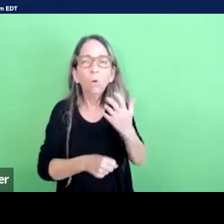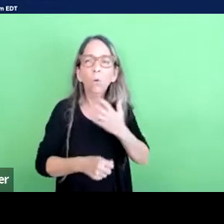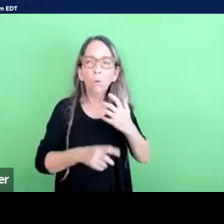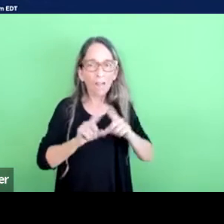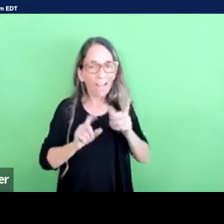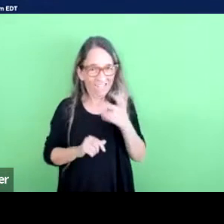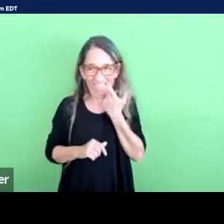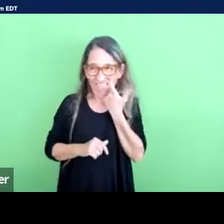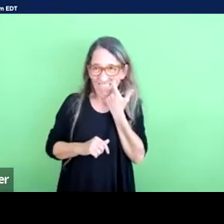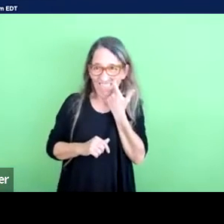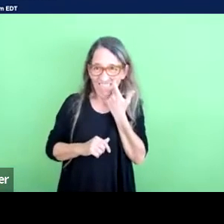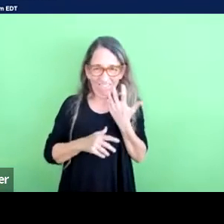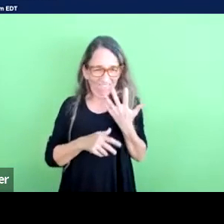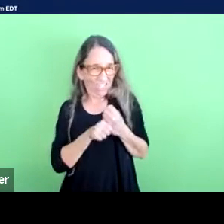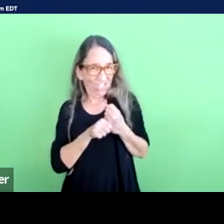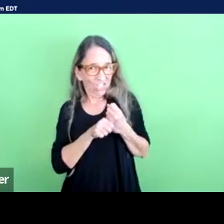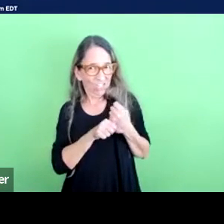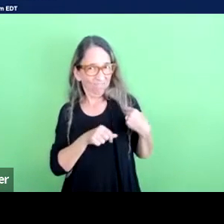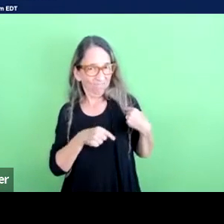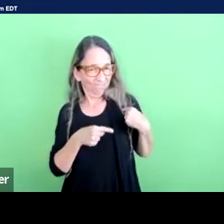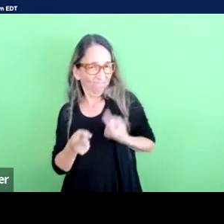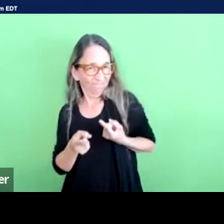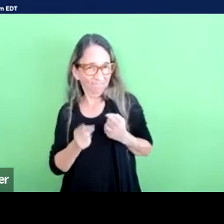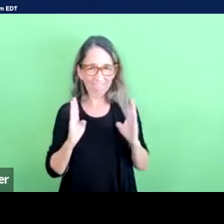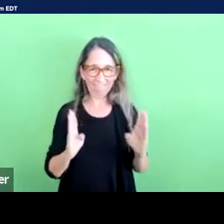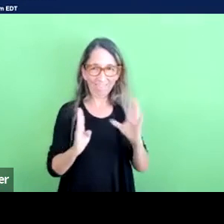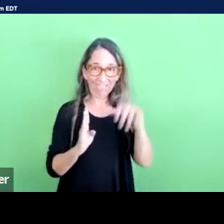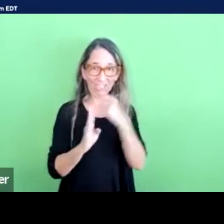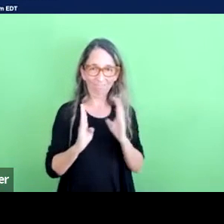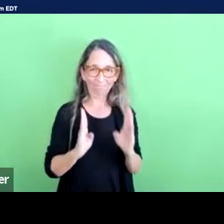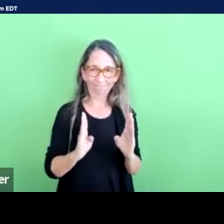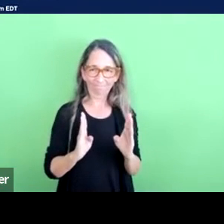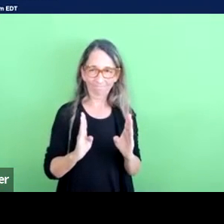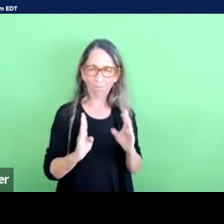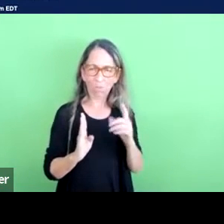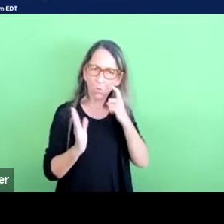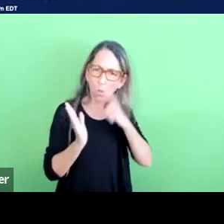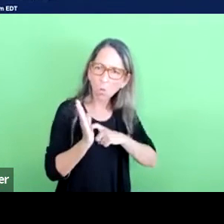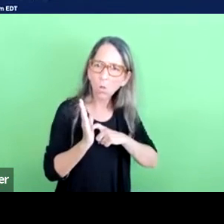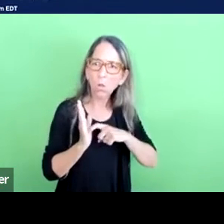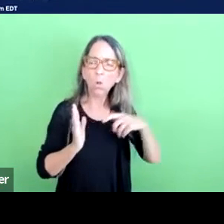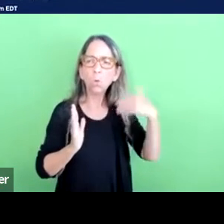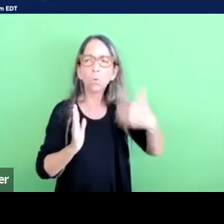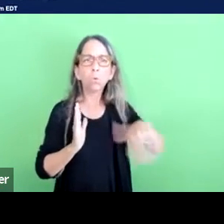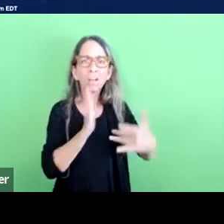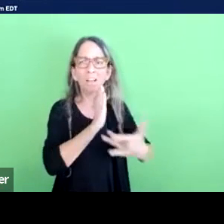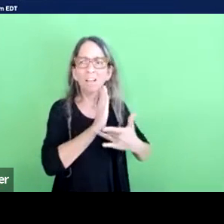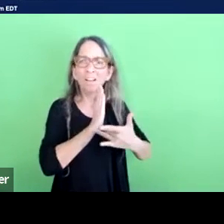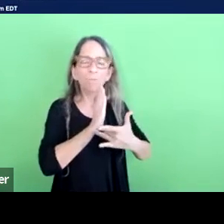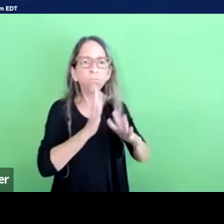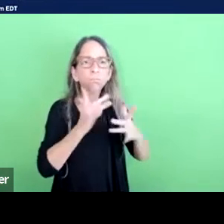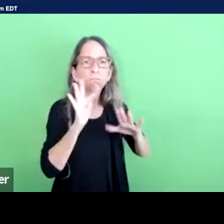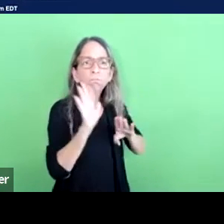I suppose, but quite recently, where we've really seen some huge leaps in the technology,